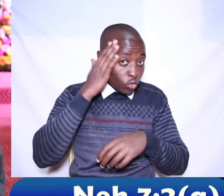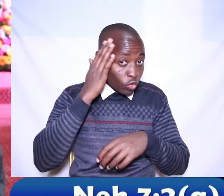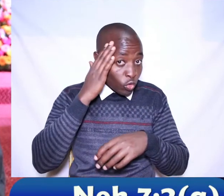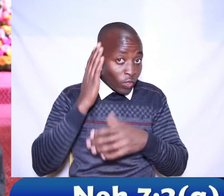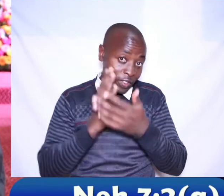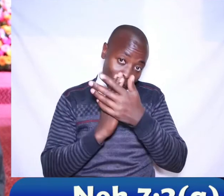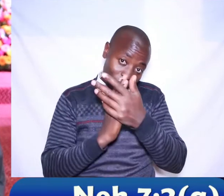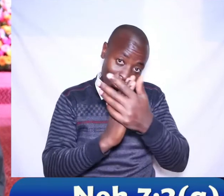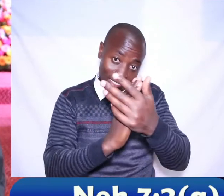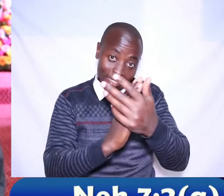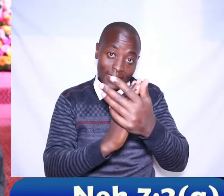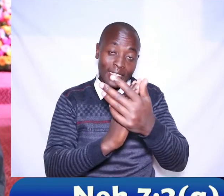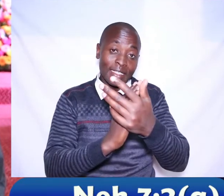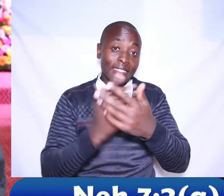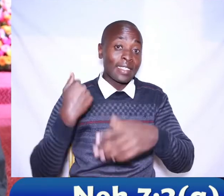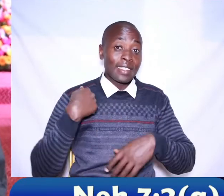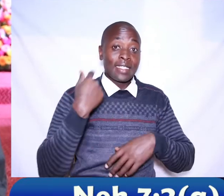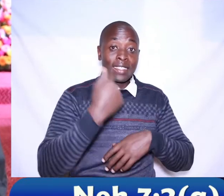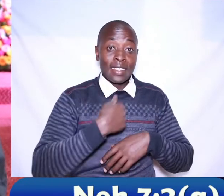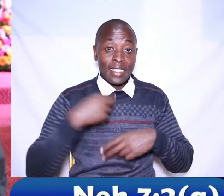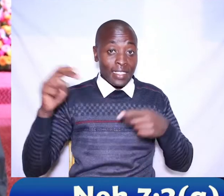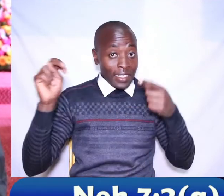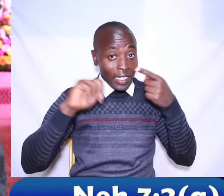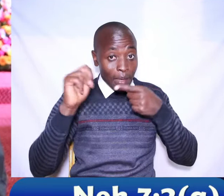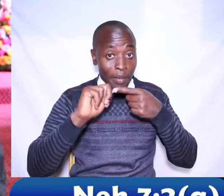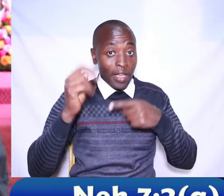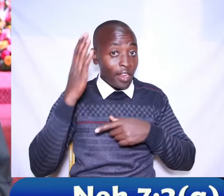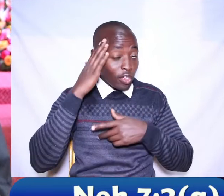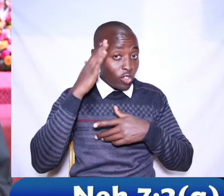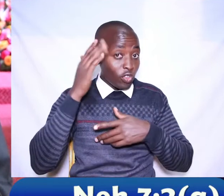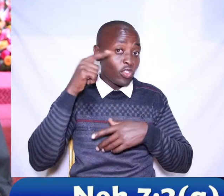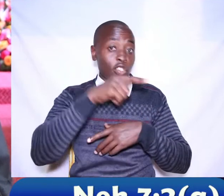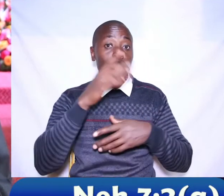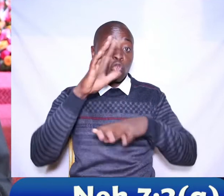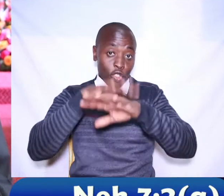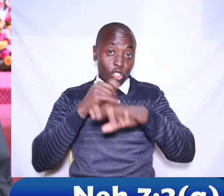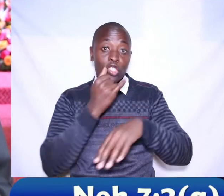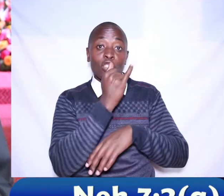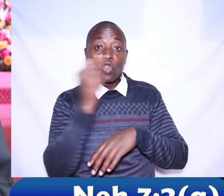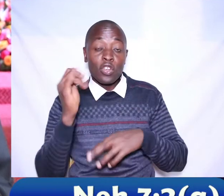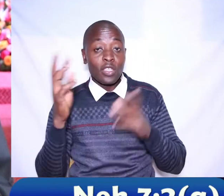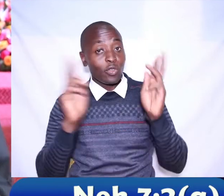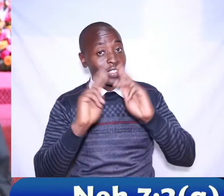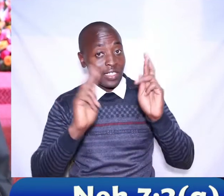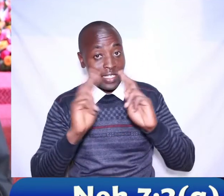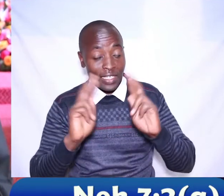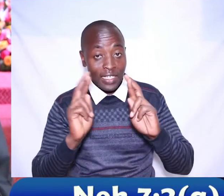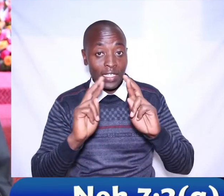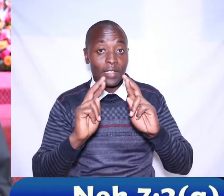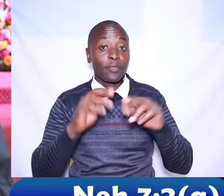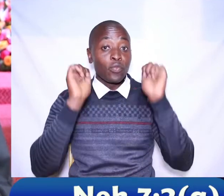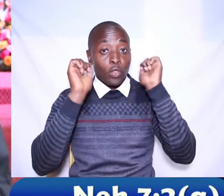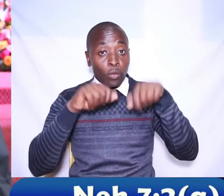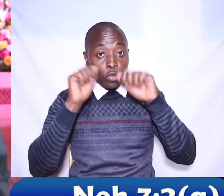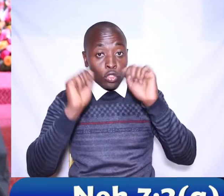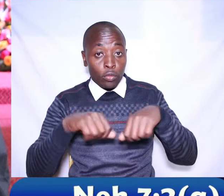govern. And since Nehemiah knew that this was not his calling, he was ready, he was